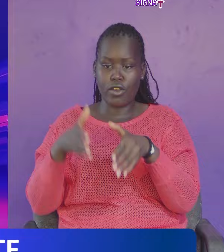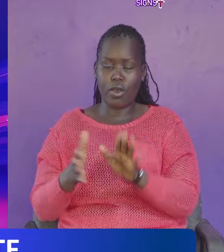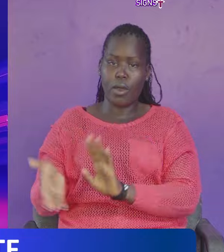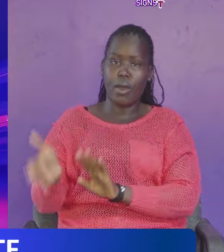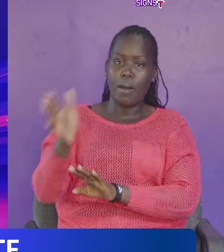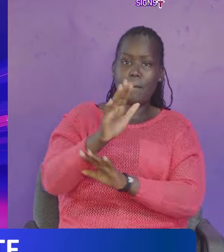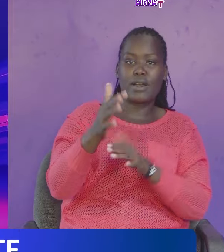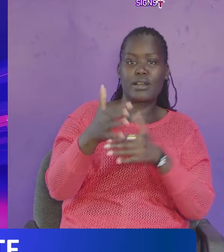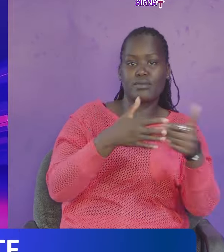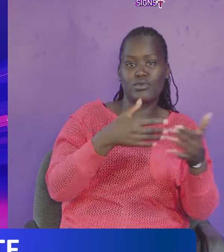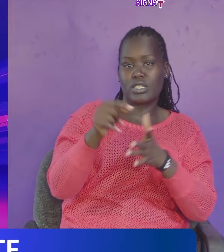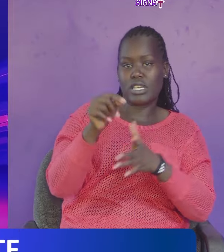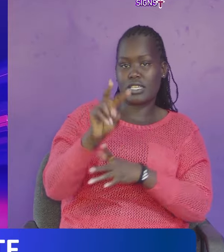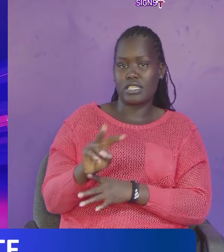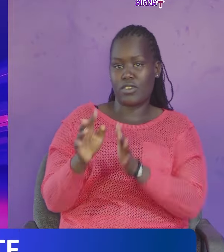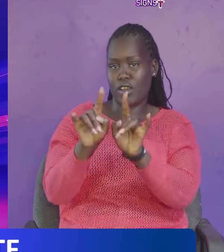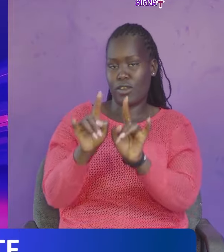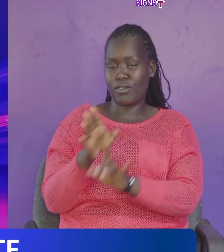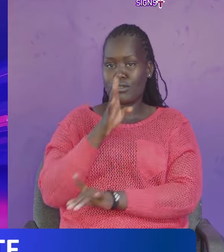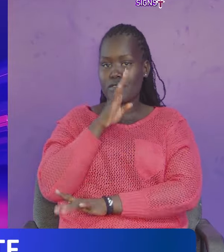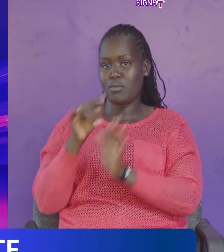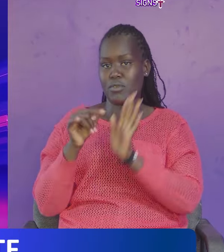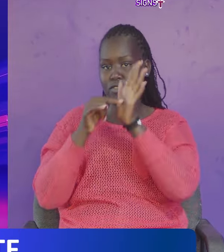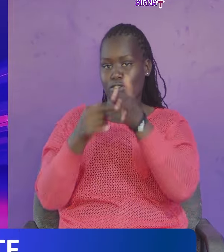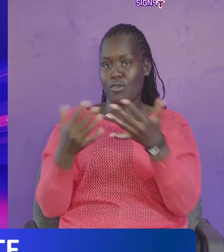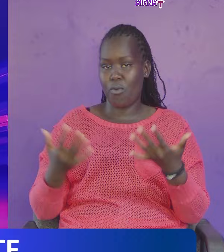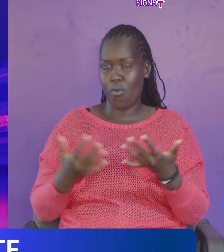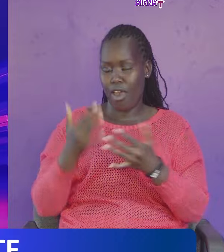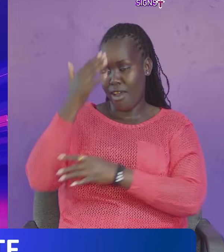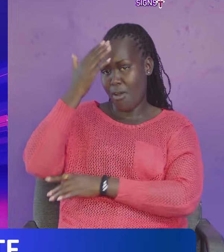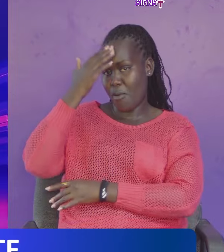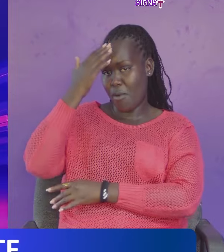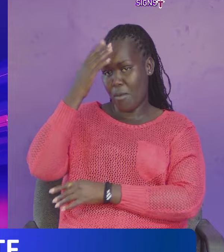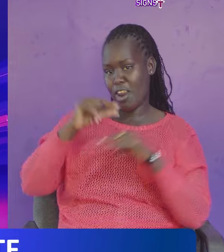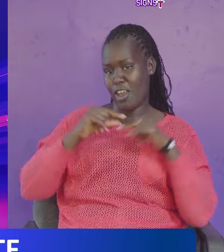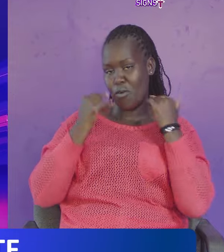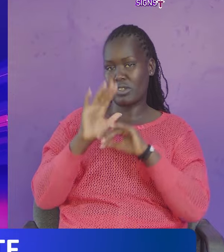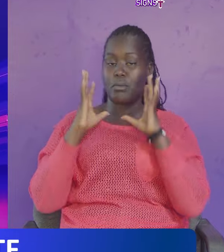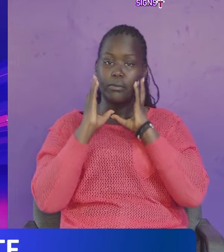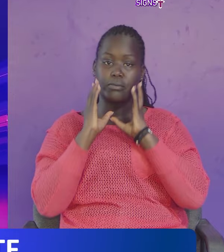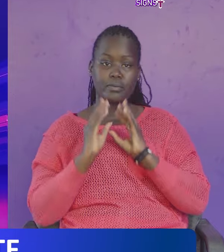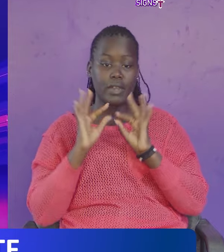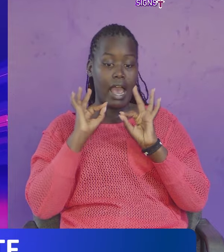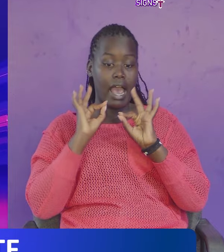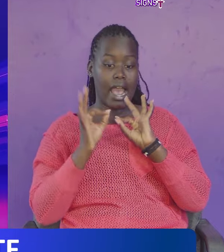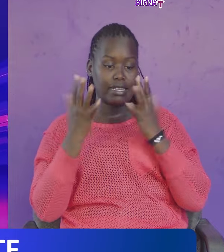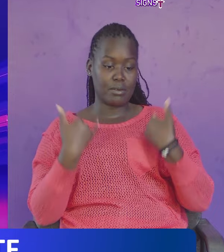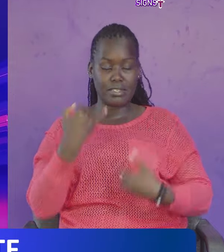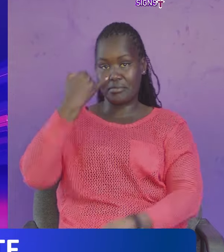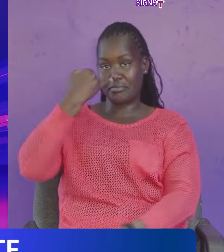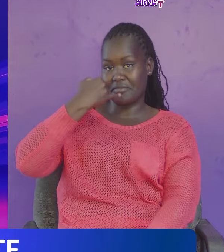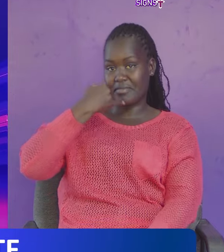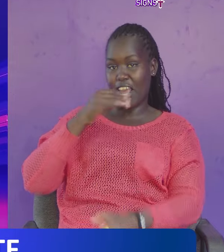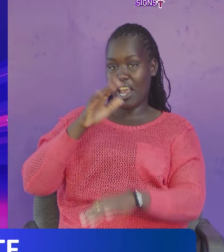Science TV and the Breakfast Show on Monday. Been your host, Alan Hubbard, Sign language interpreter Irene Chebiwo.